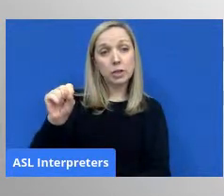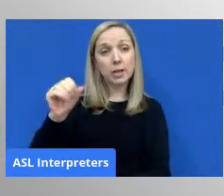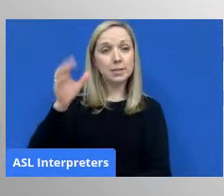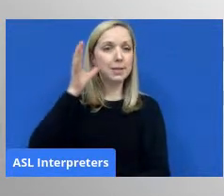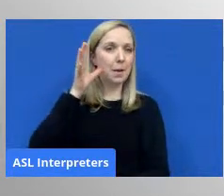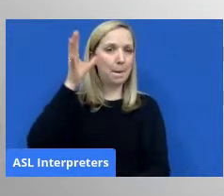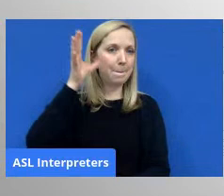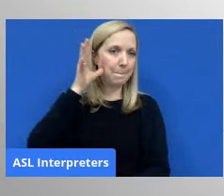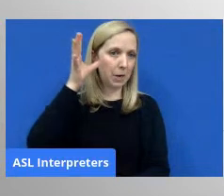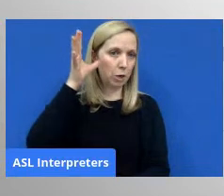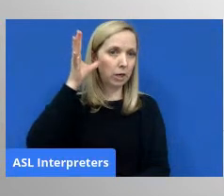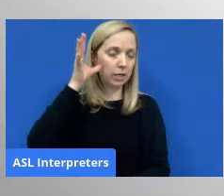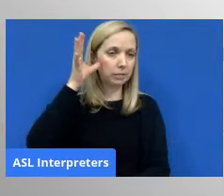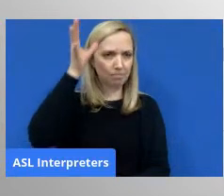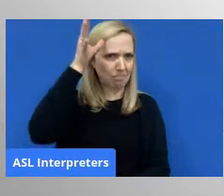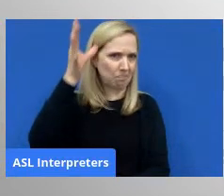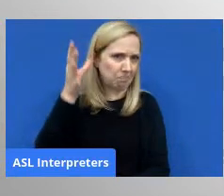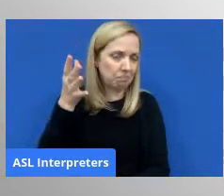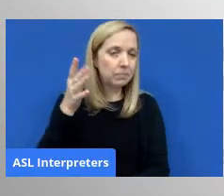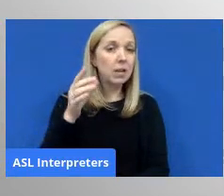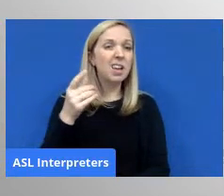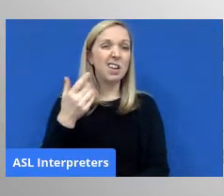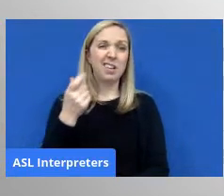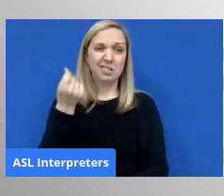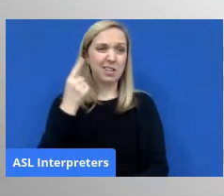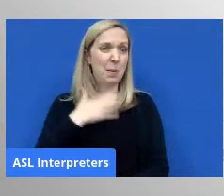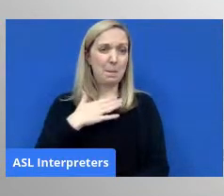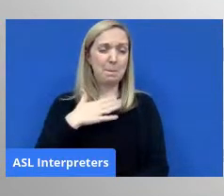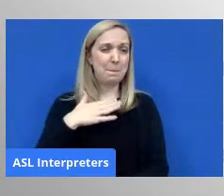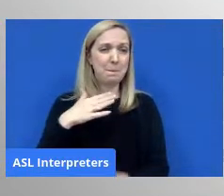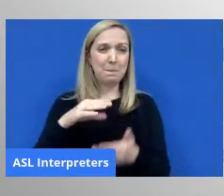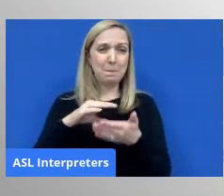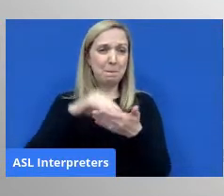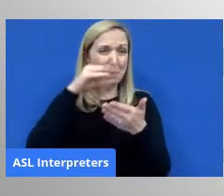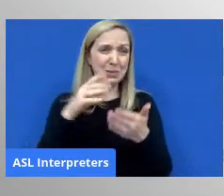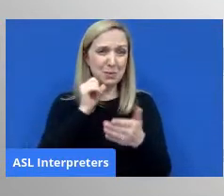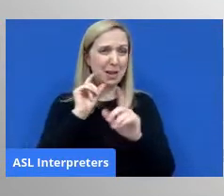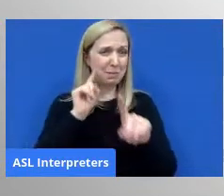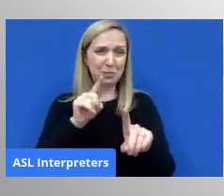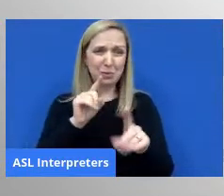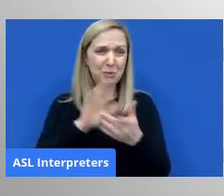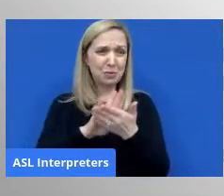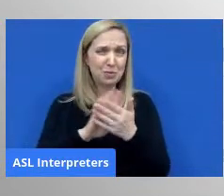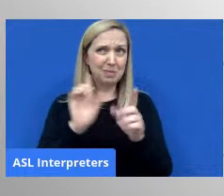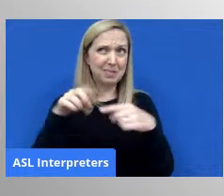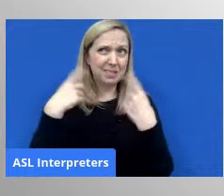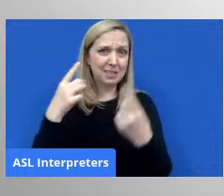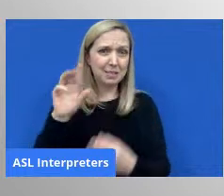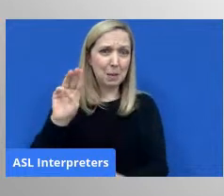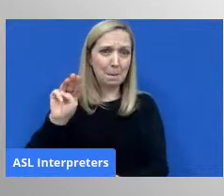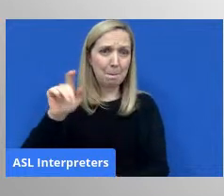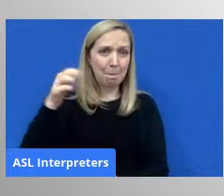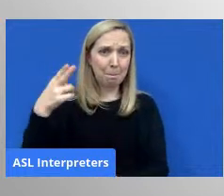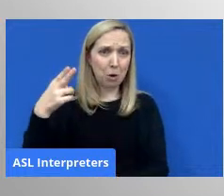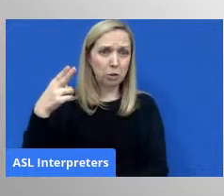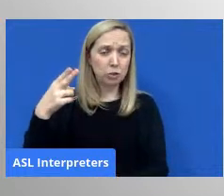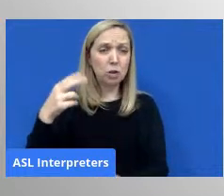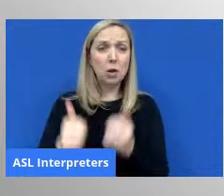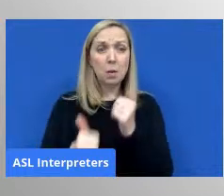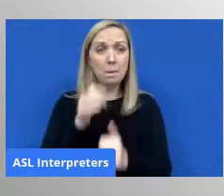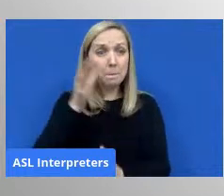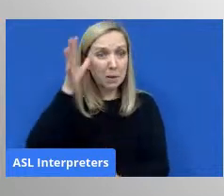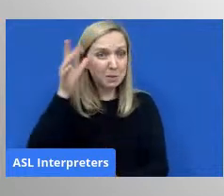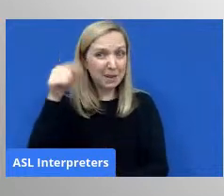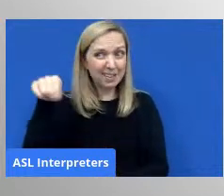my child hasn't been allowed to attend school since March. Like most parents in this county, I have seen the escalating